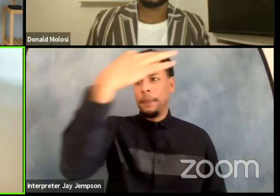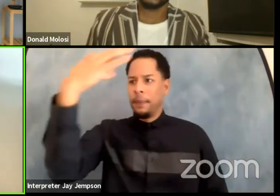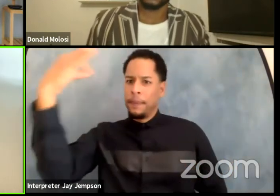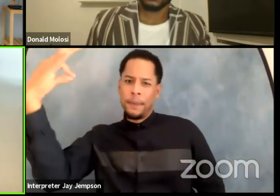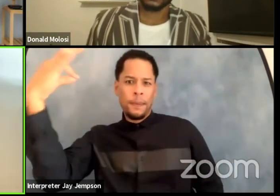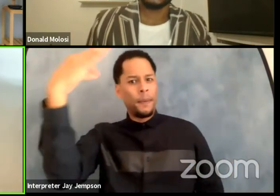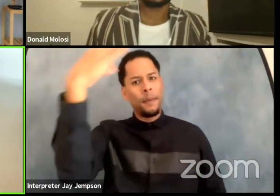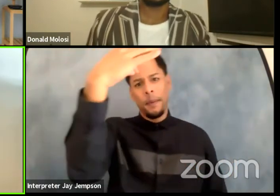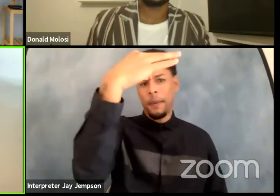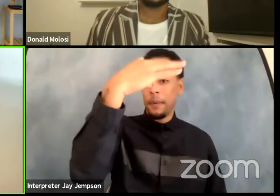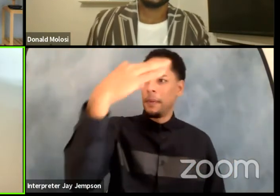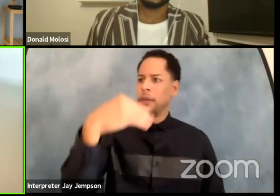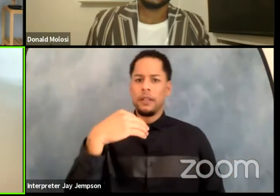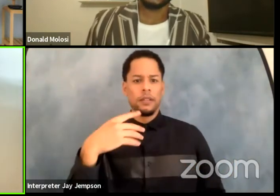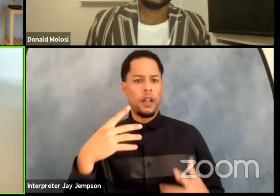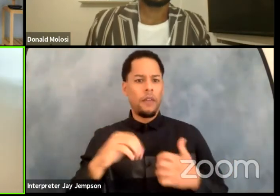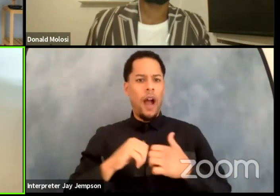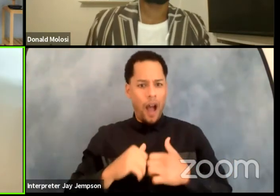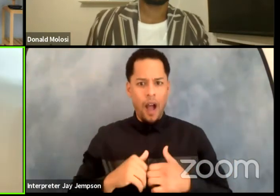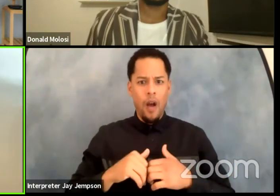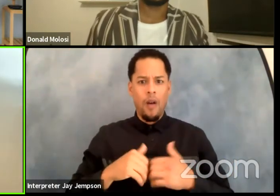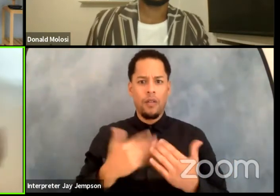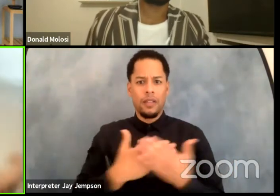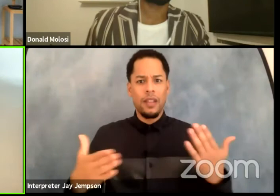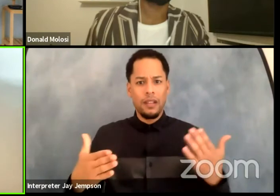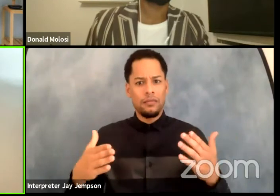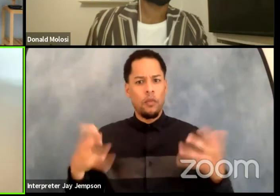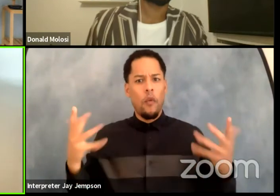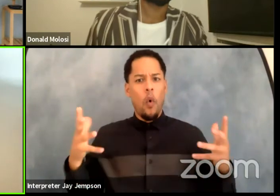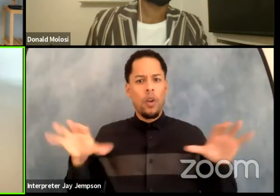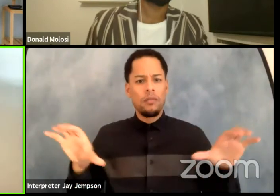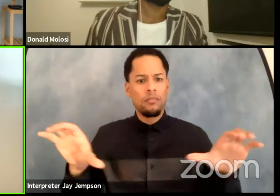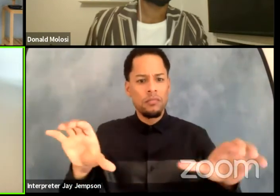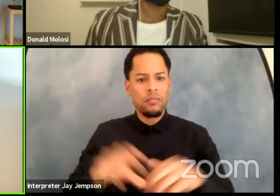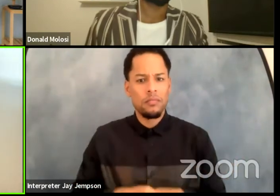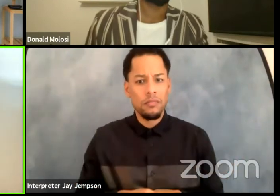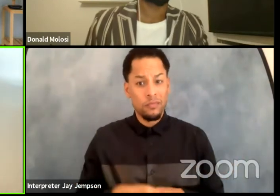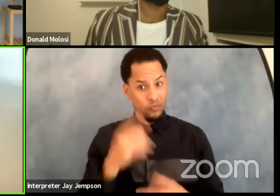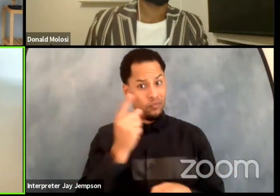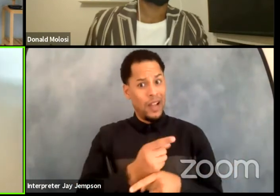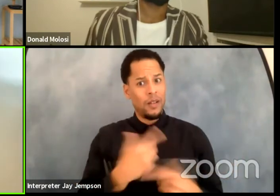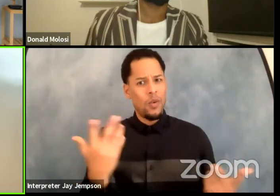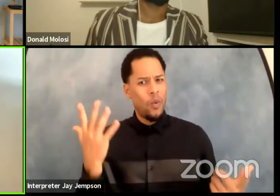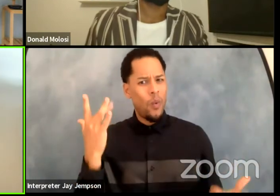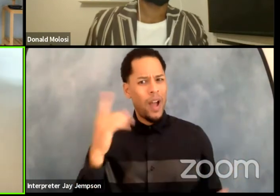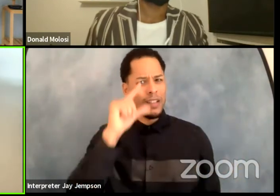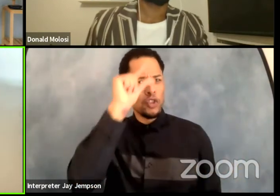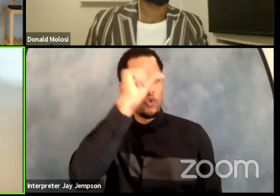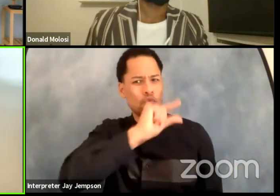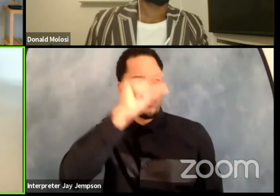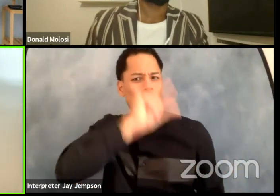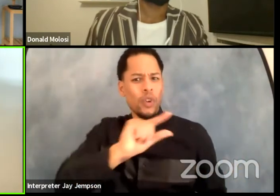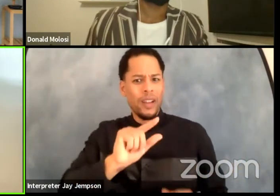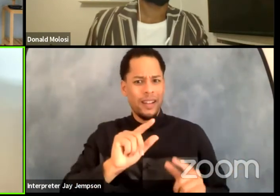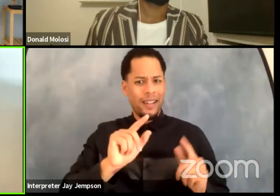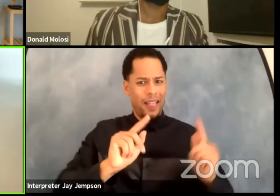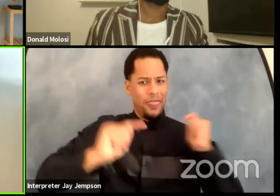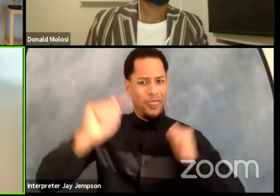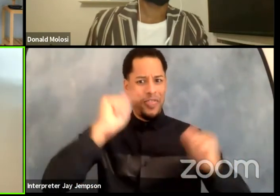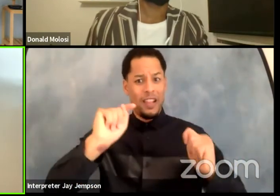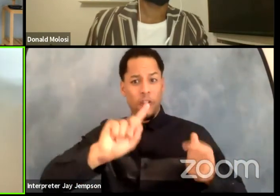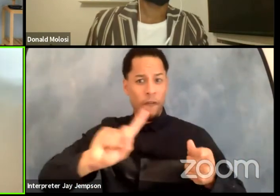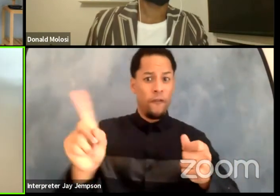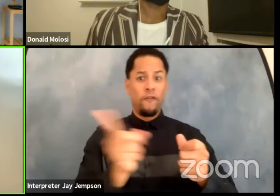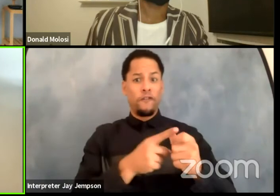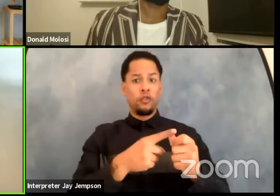done, like you're saying, by whom, you know? Why is it that Greek theater has to be the first thing that I learn about? You know what I mean?